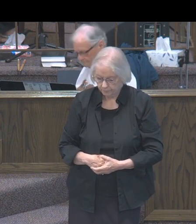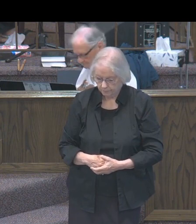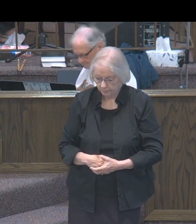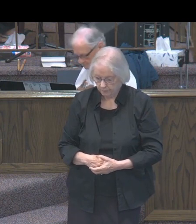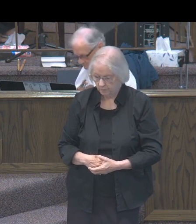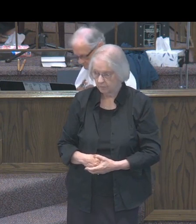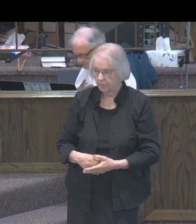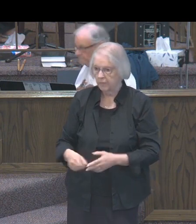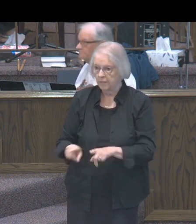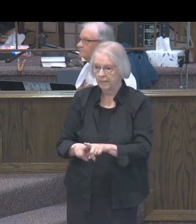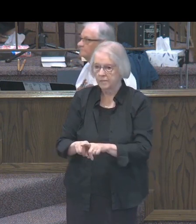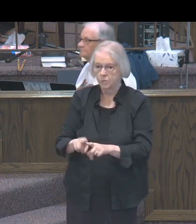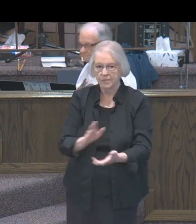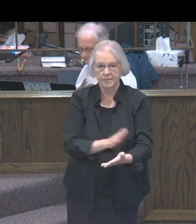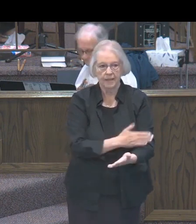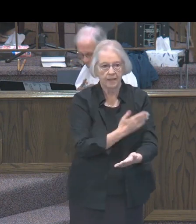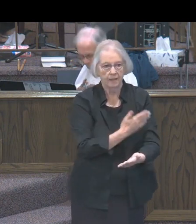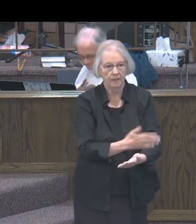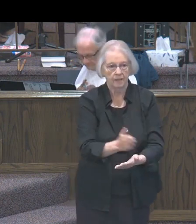As we sing this song,